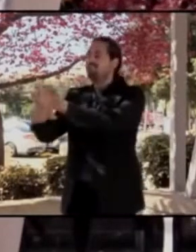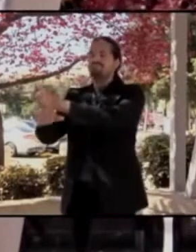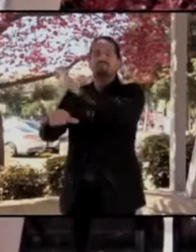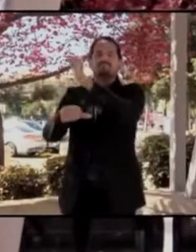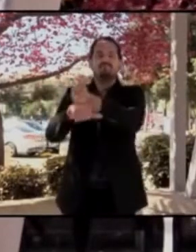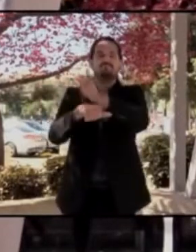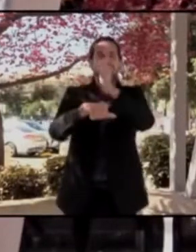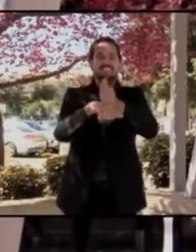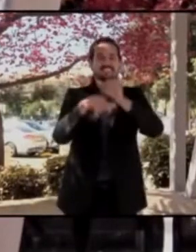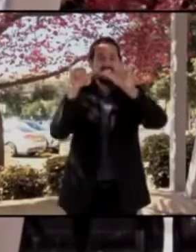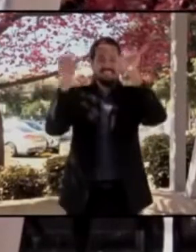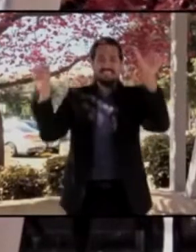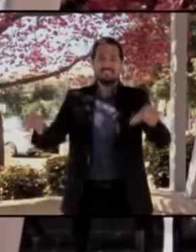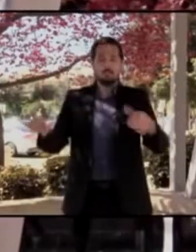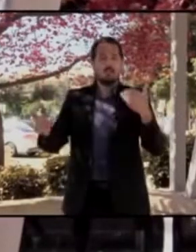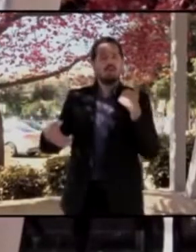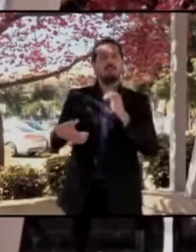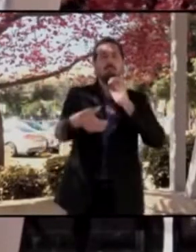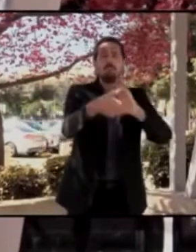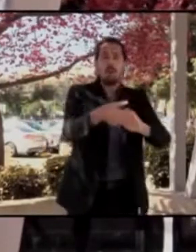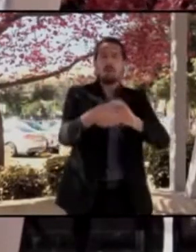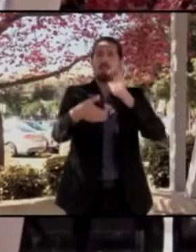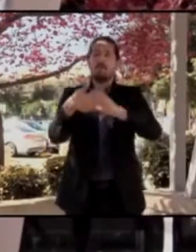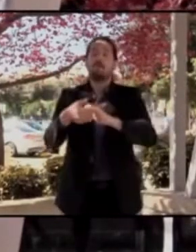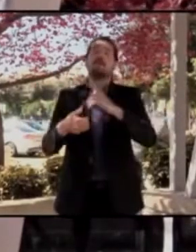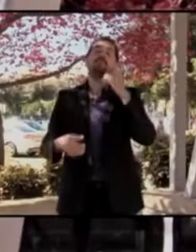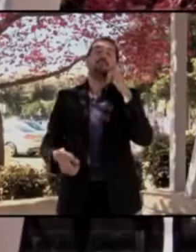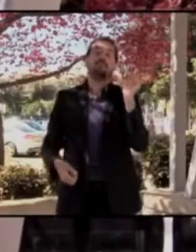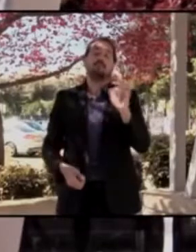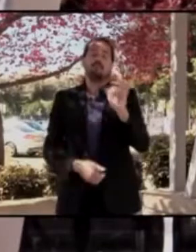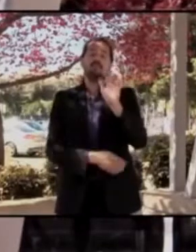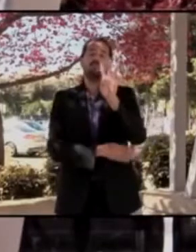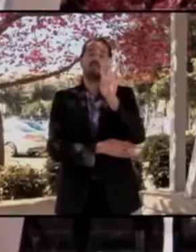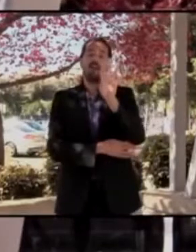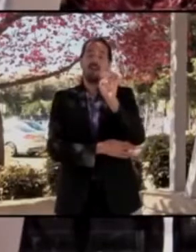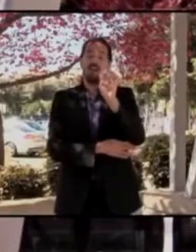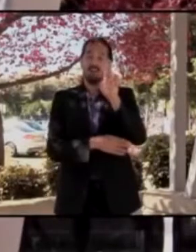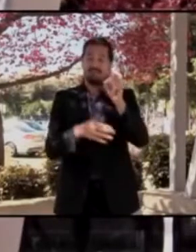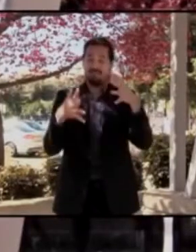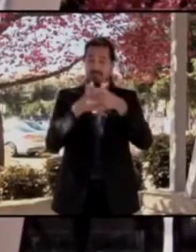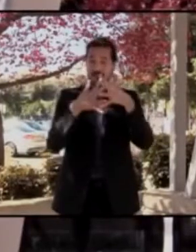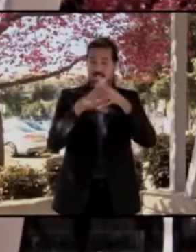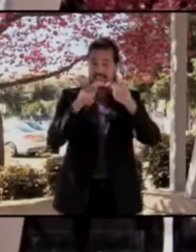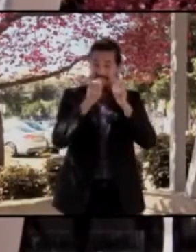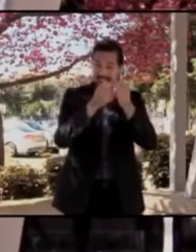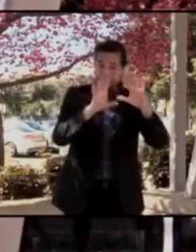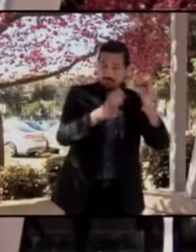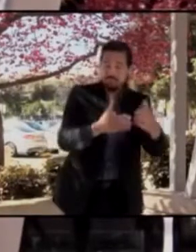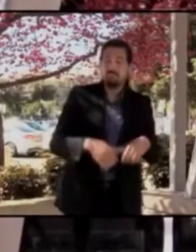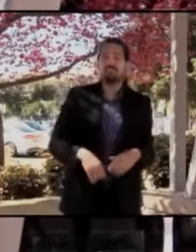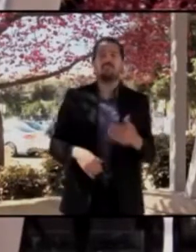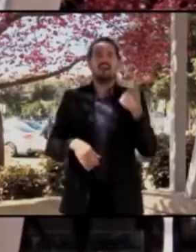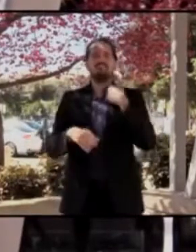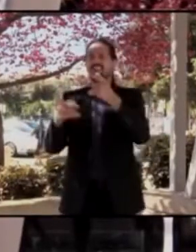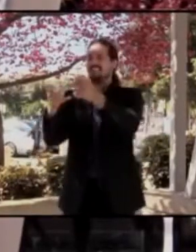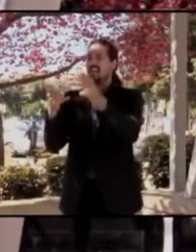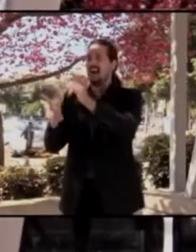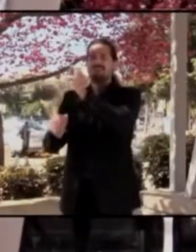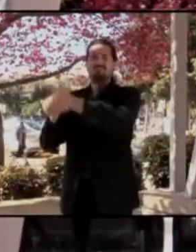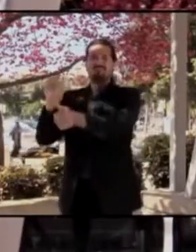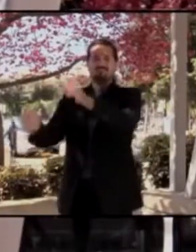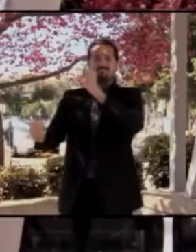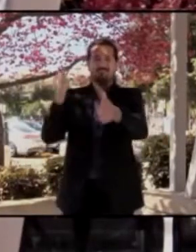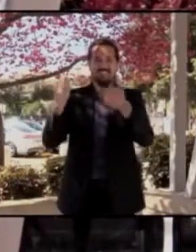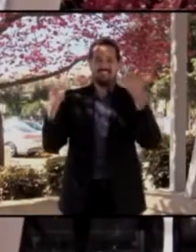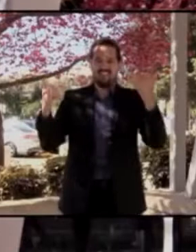49ers, we have achieved a very significant milestone today. 1 million first